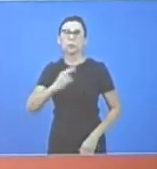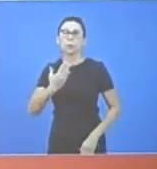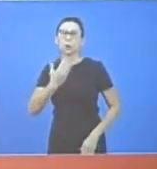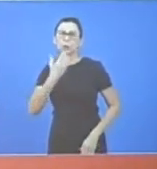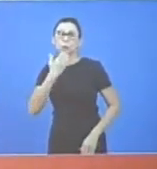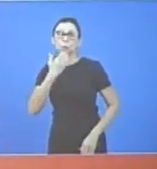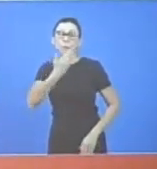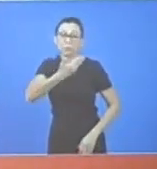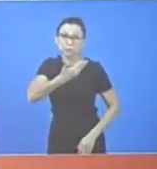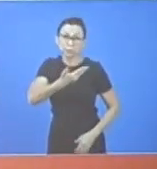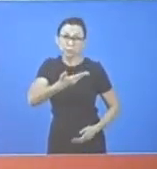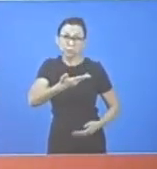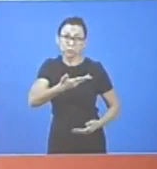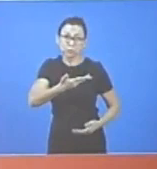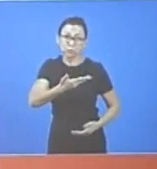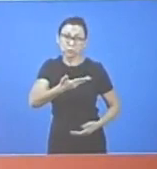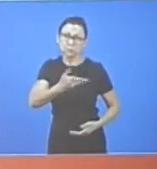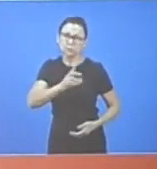Is it a request?